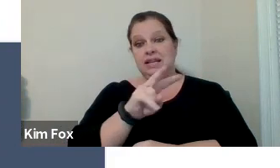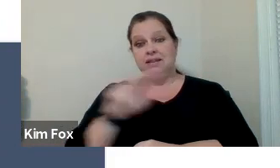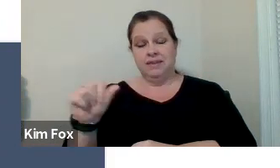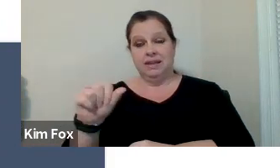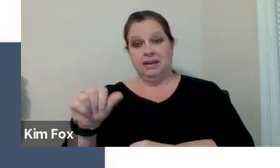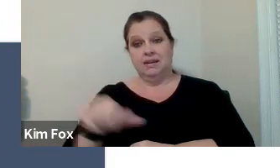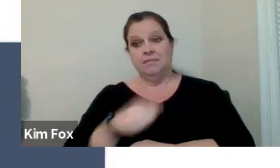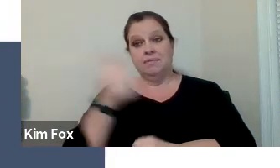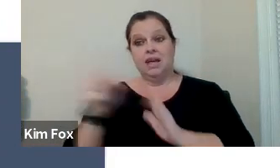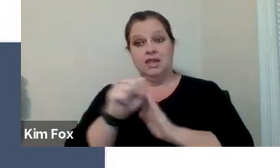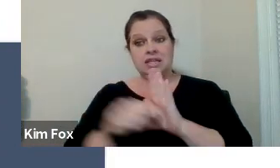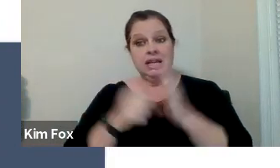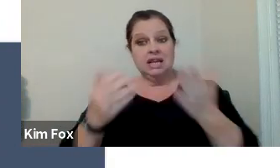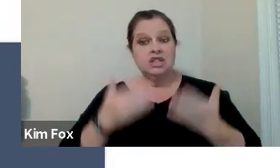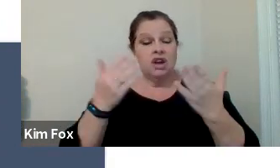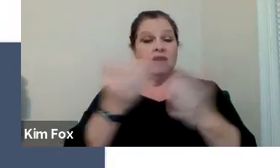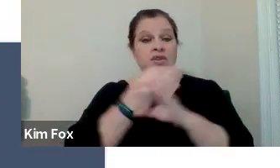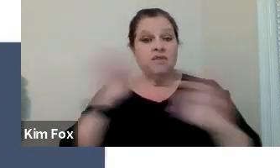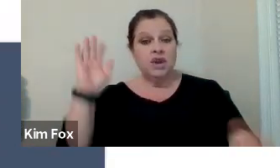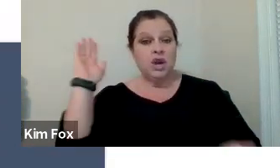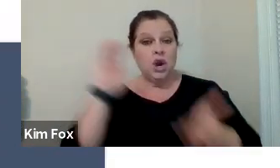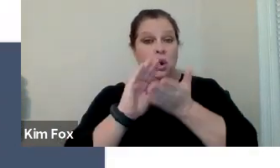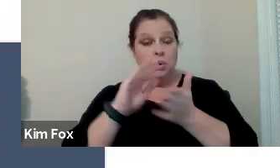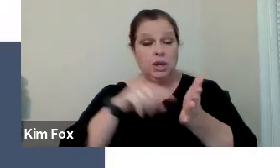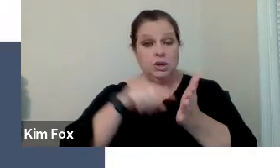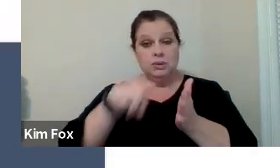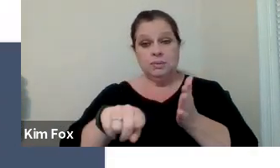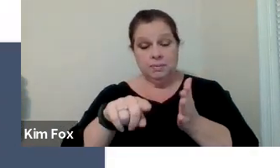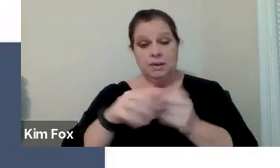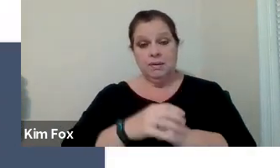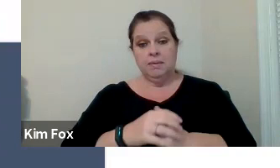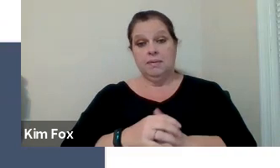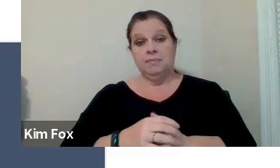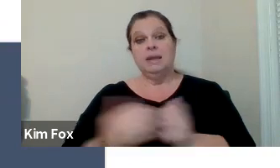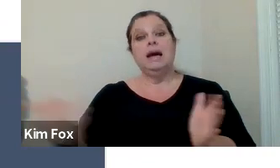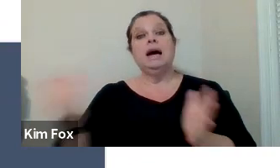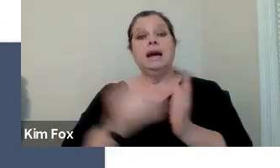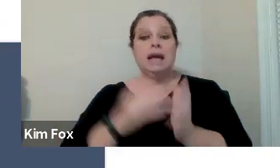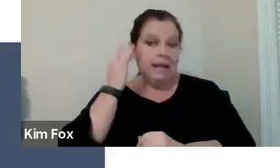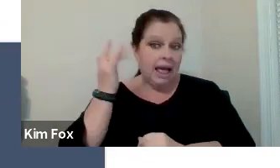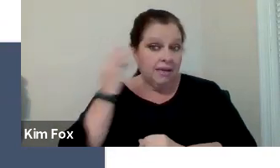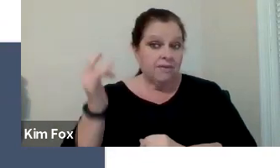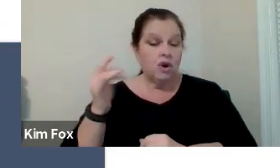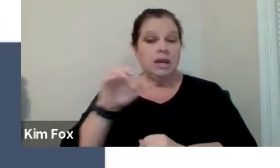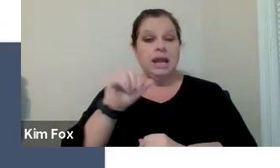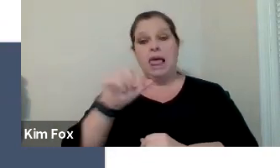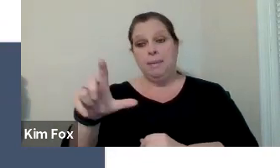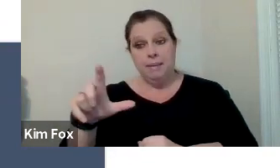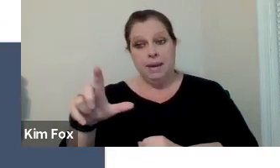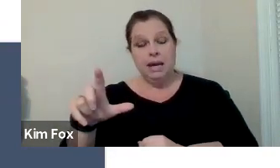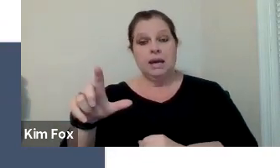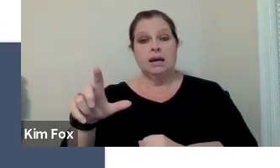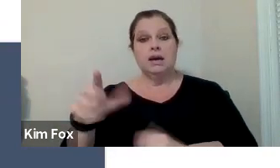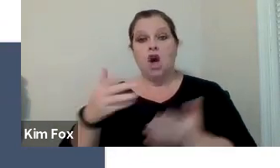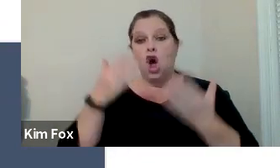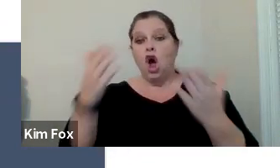states offer free or reduced tuition for the dependents of military. Again, California, even Alabama, offers